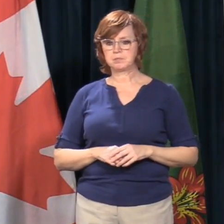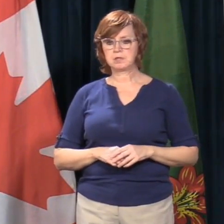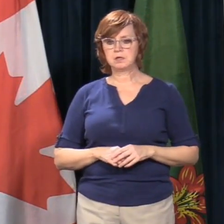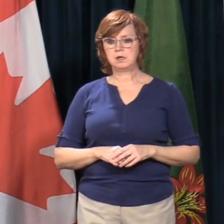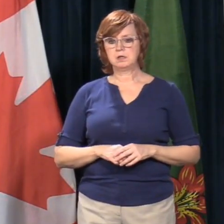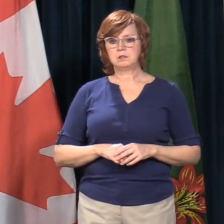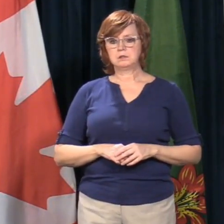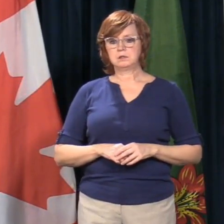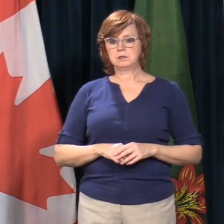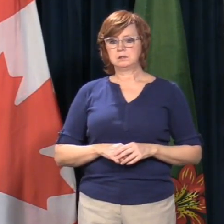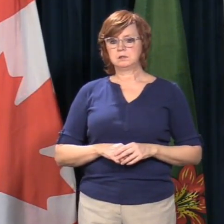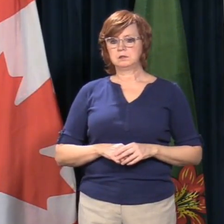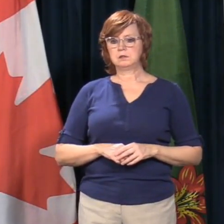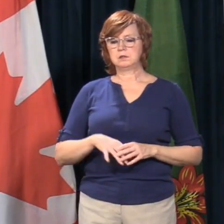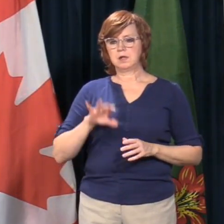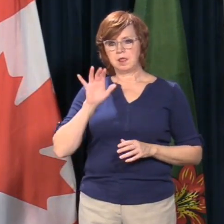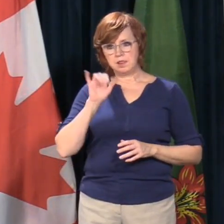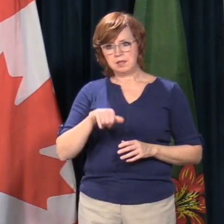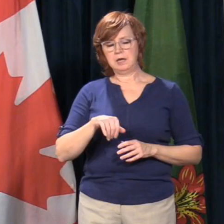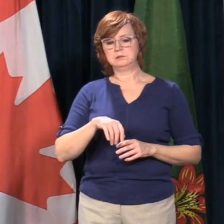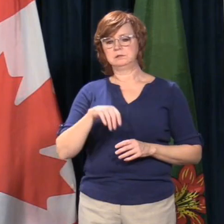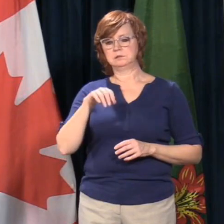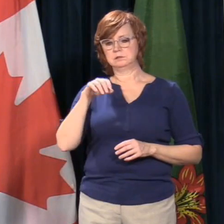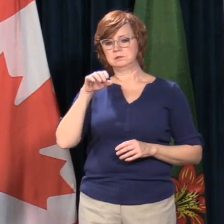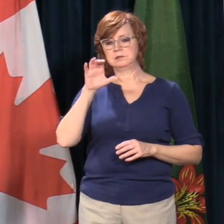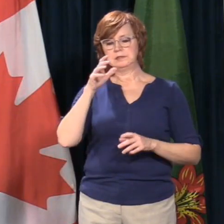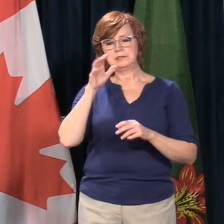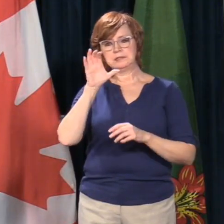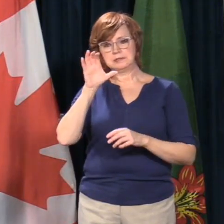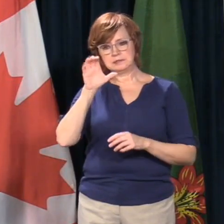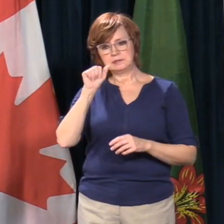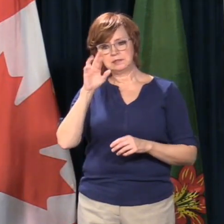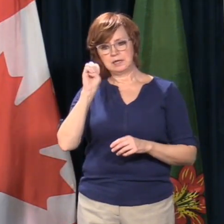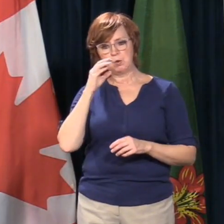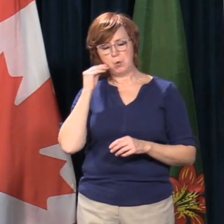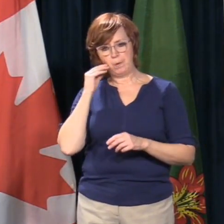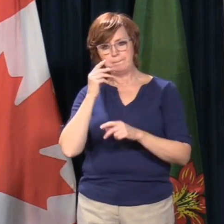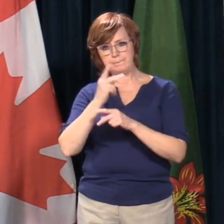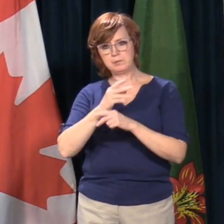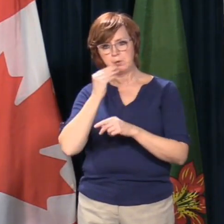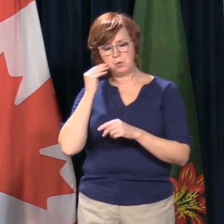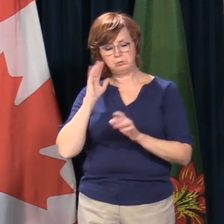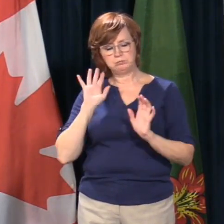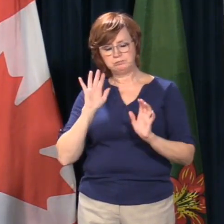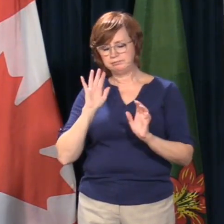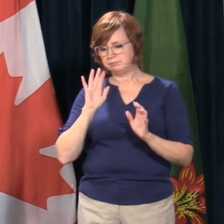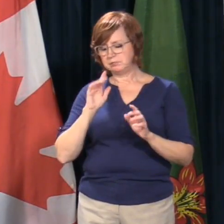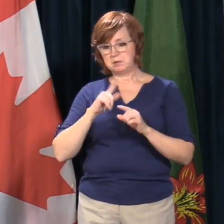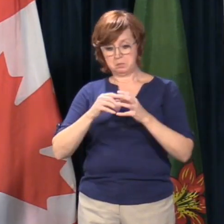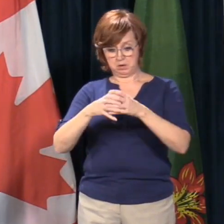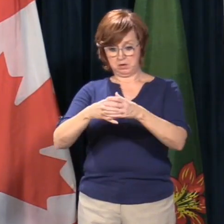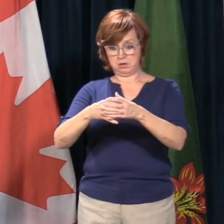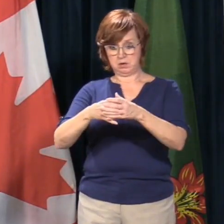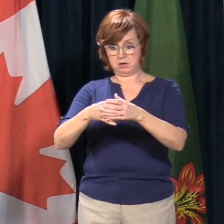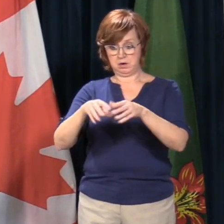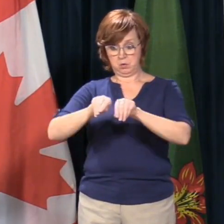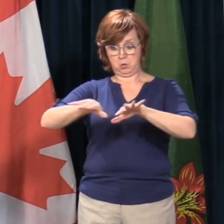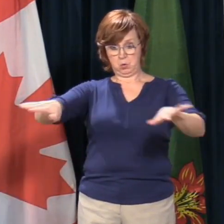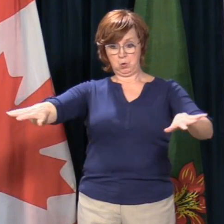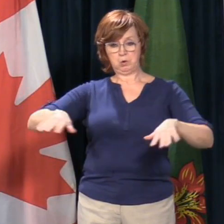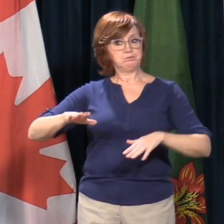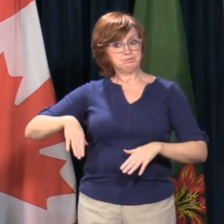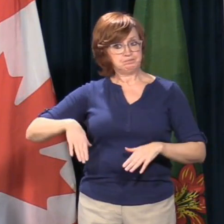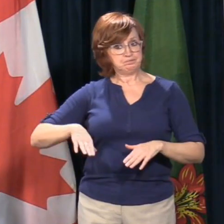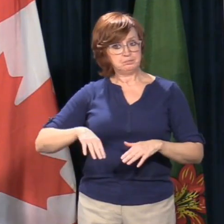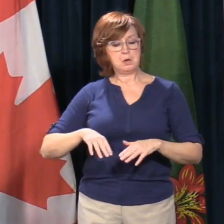community, we are still doing the contact tracing, and the other cases